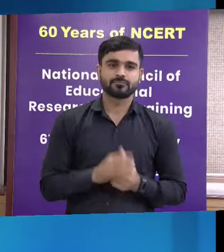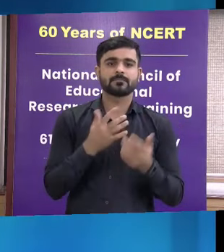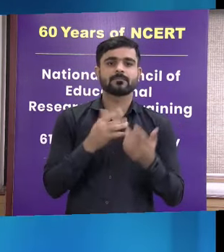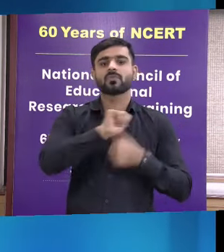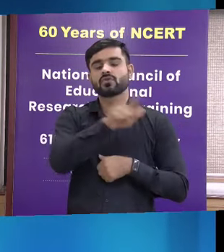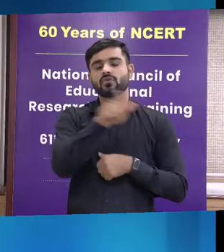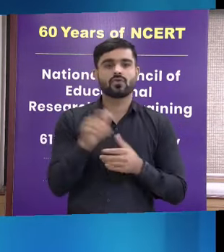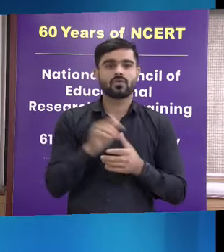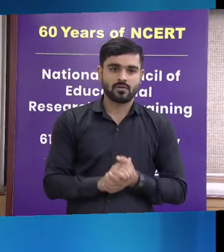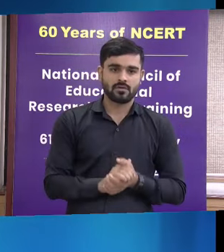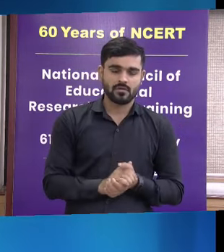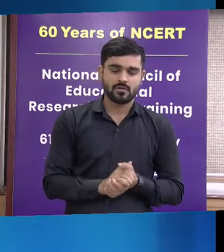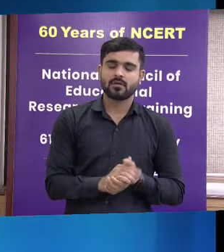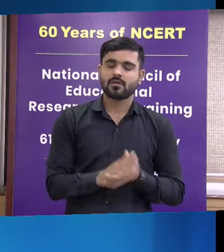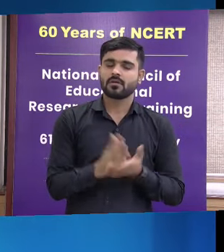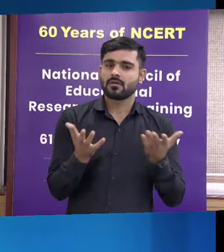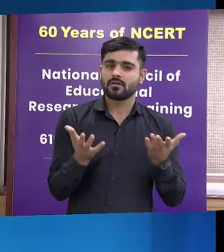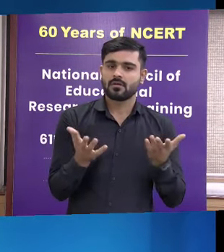everybody will